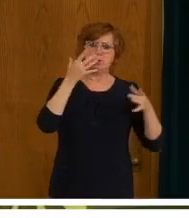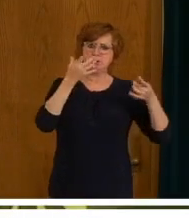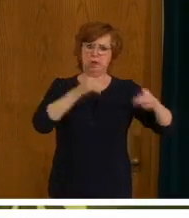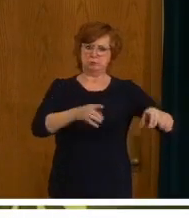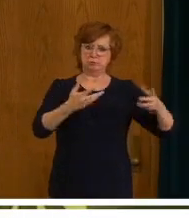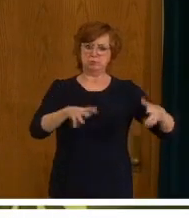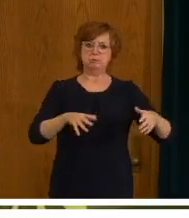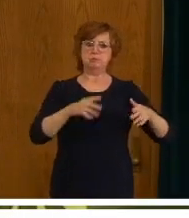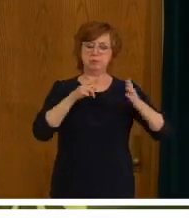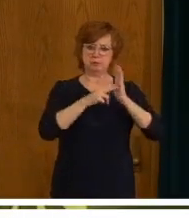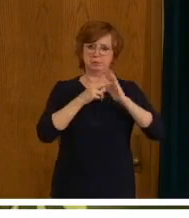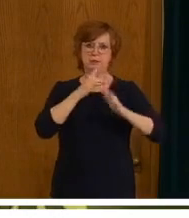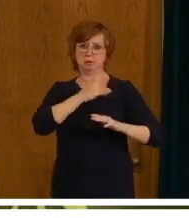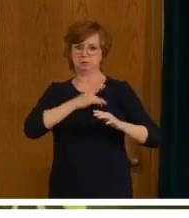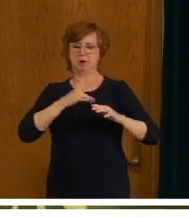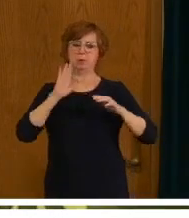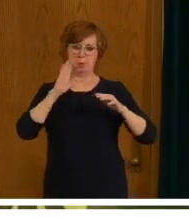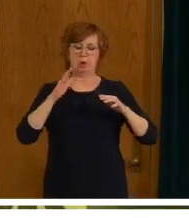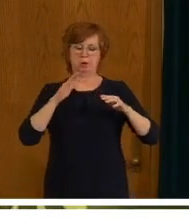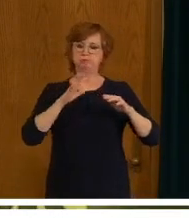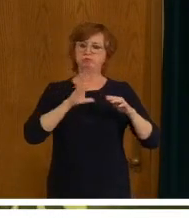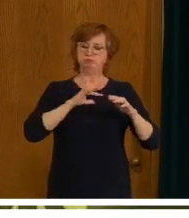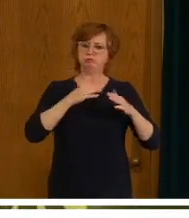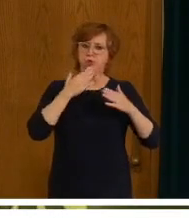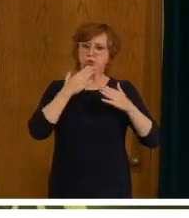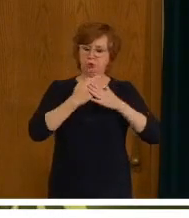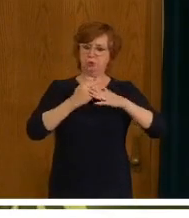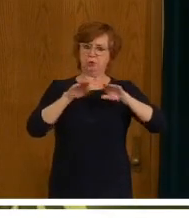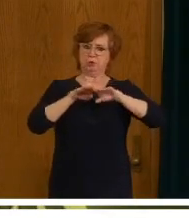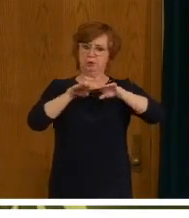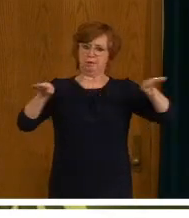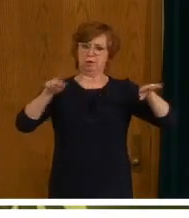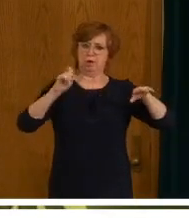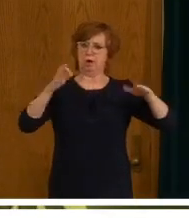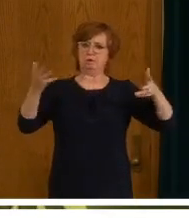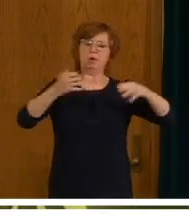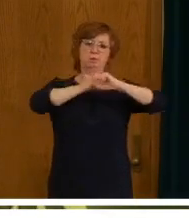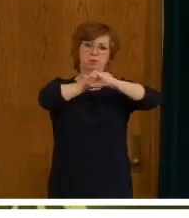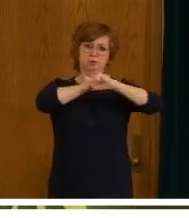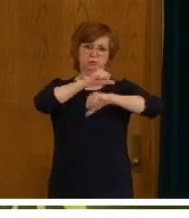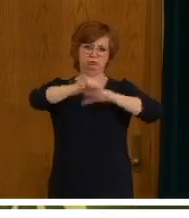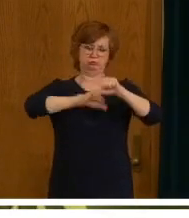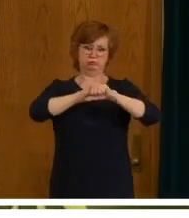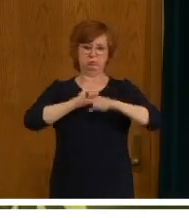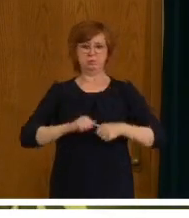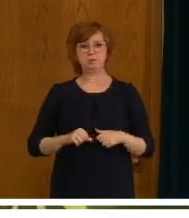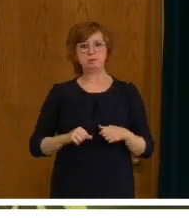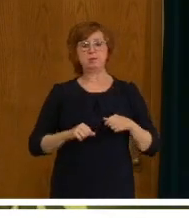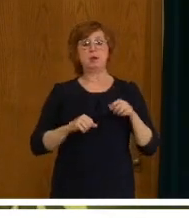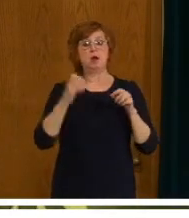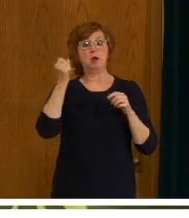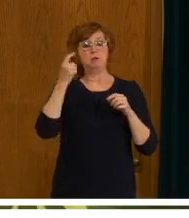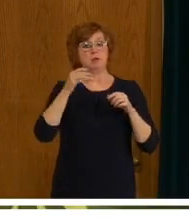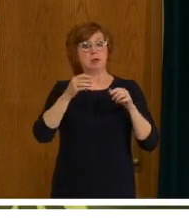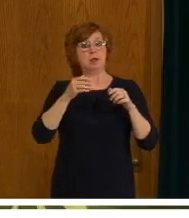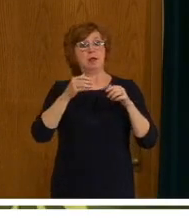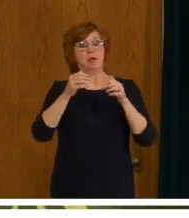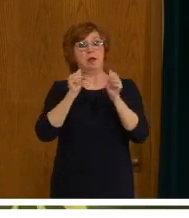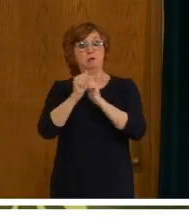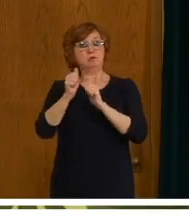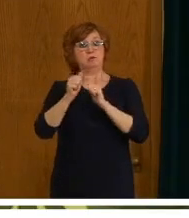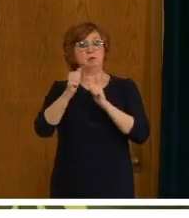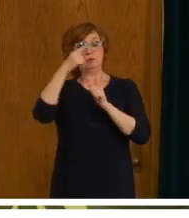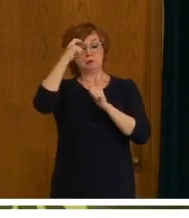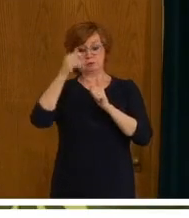protection. I also want to say that even once the mask order is removed, everyone should still feel comfortable if they choose to